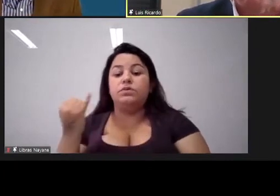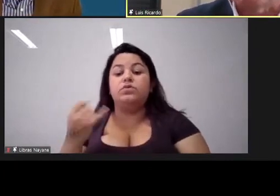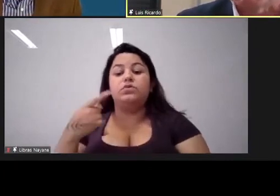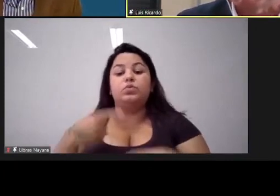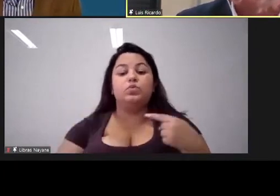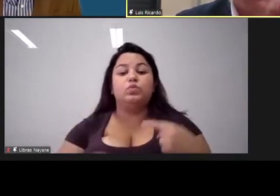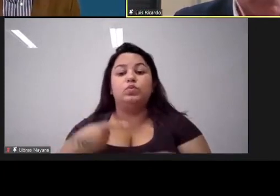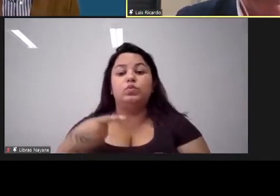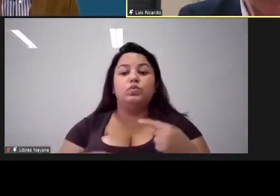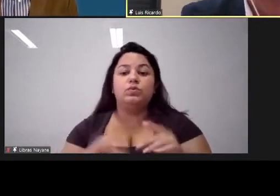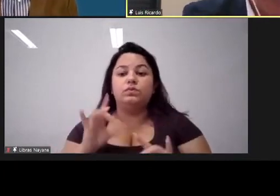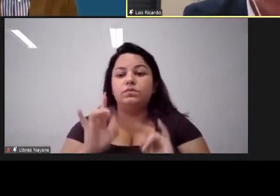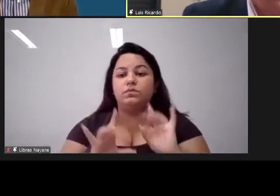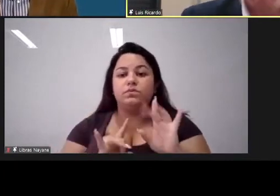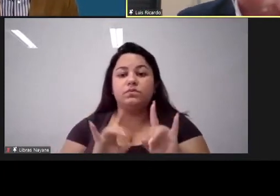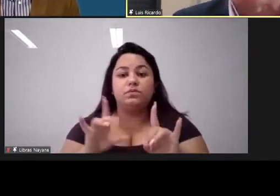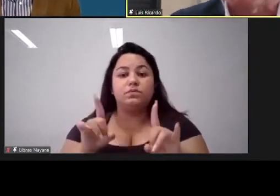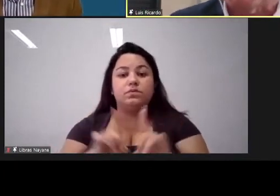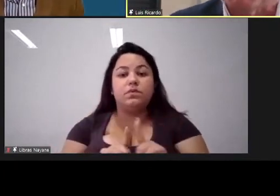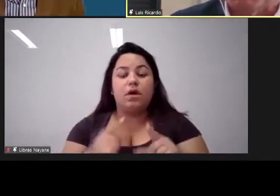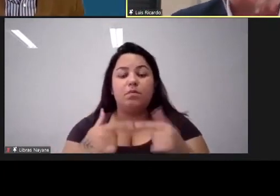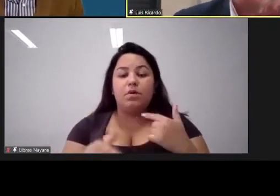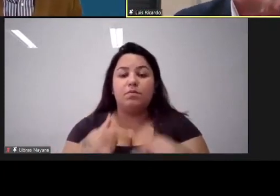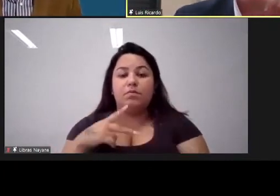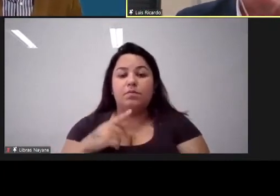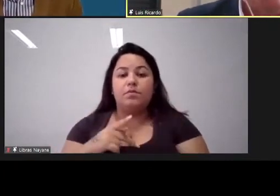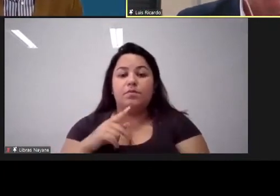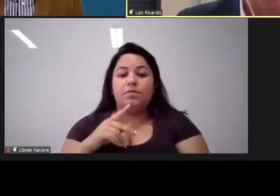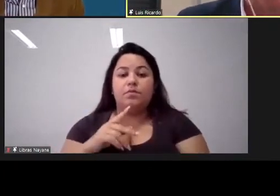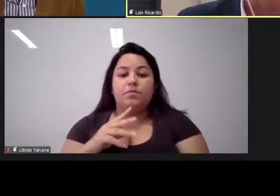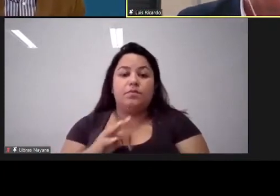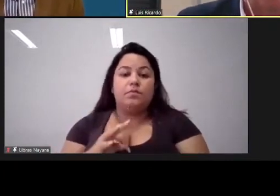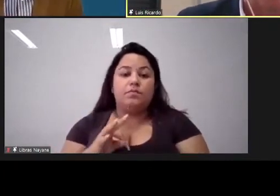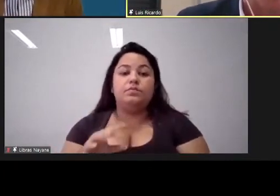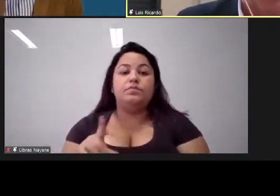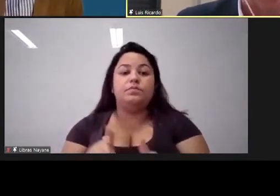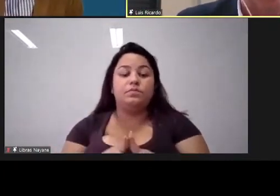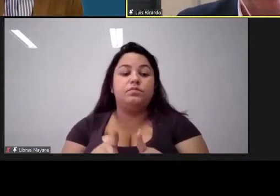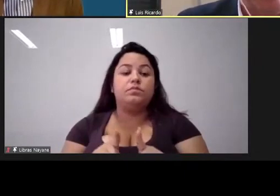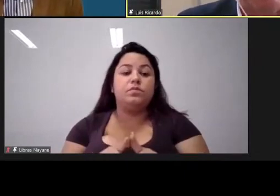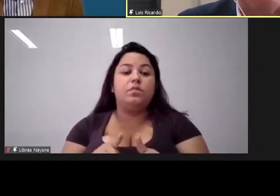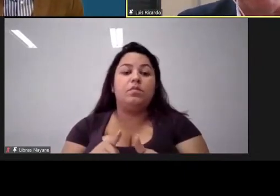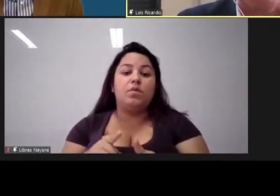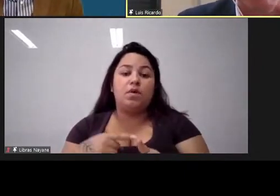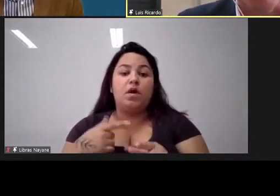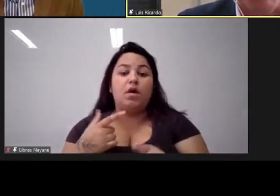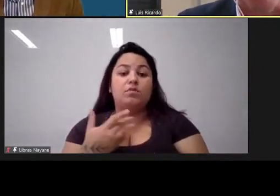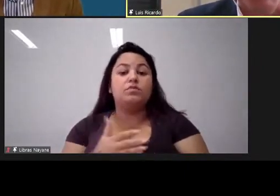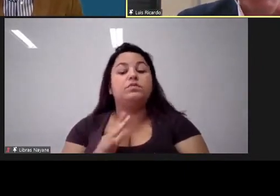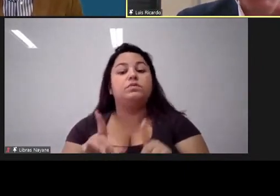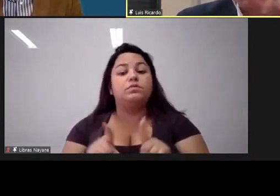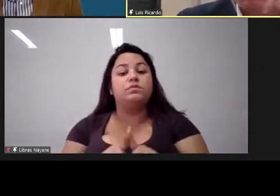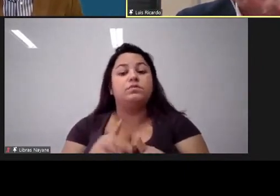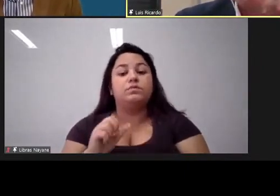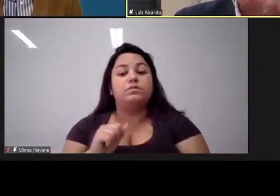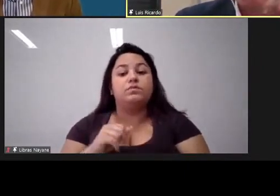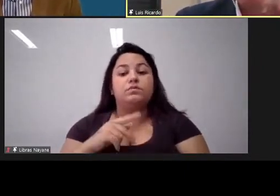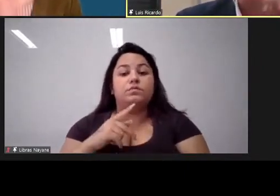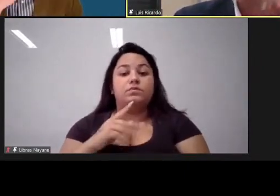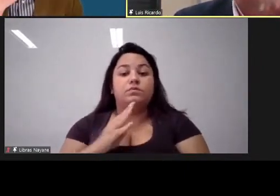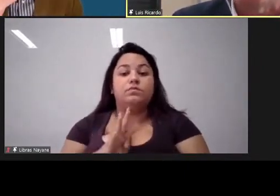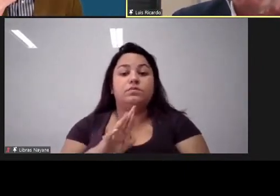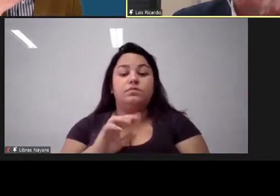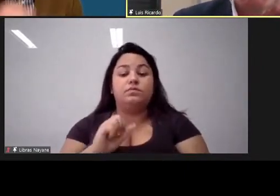longevity. And well, this new worker that is a